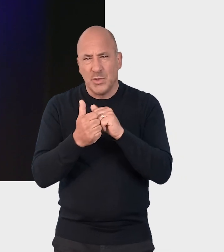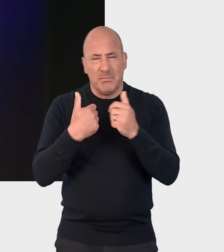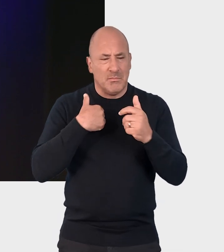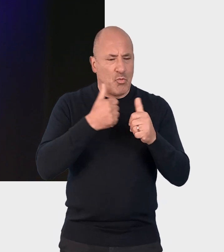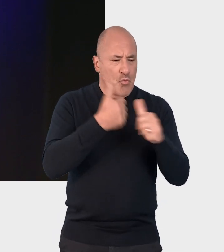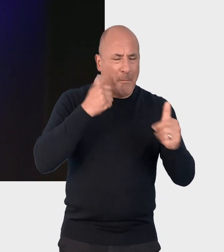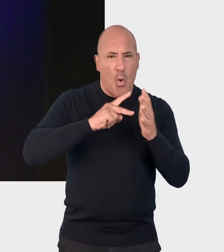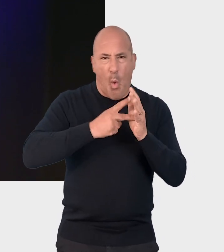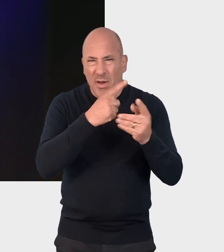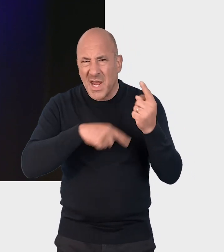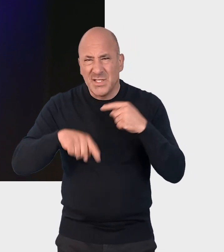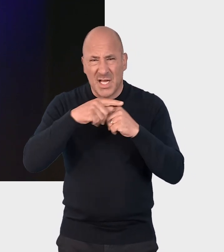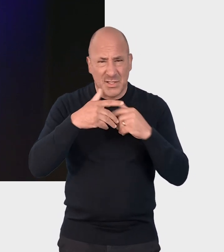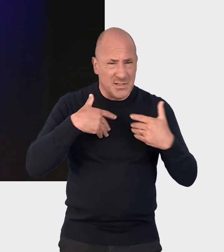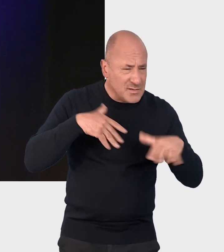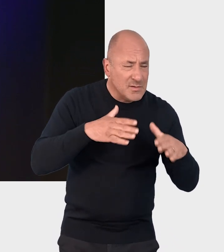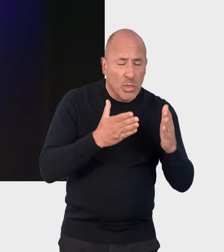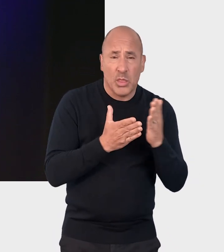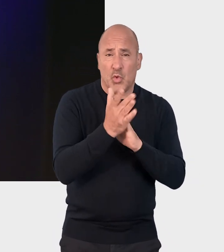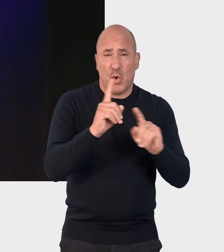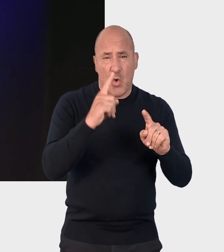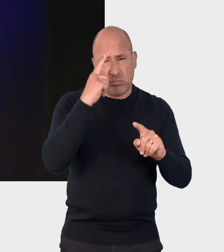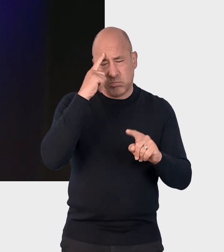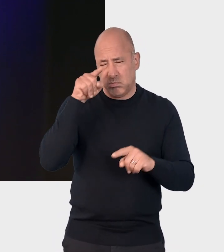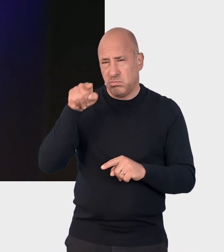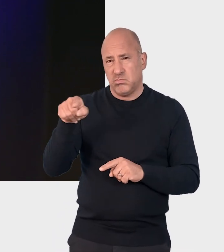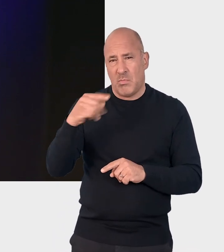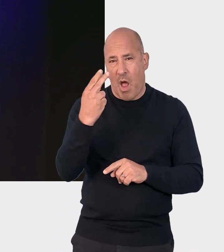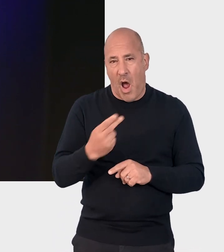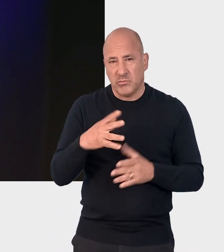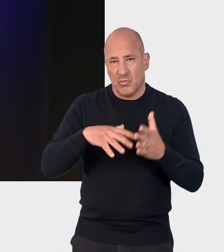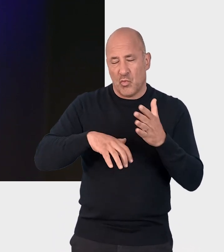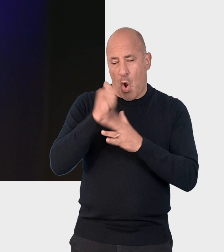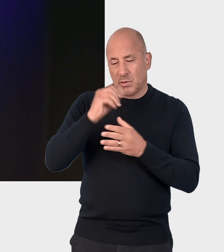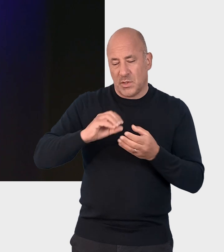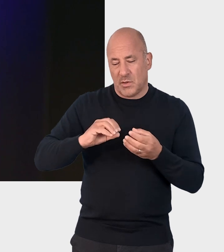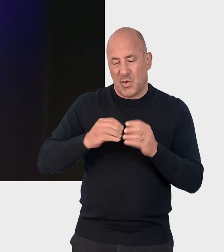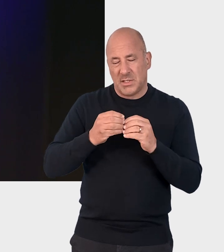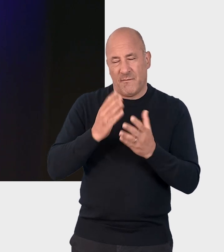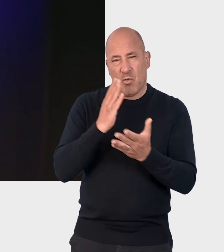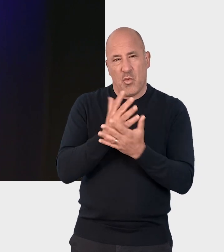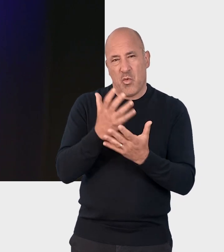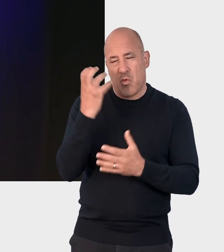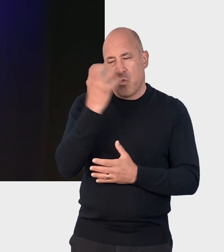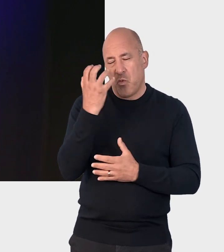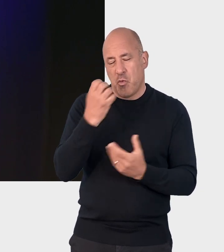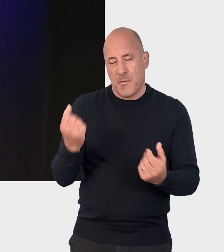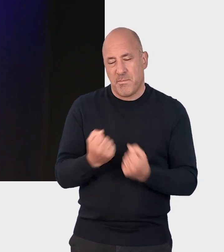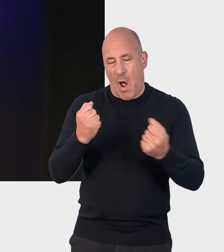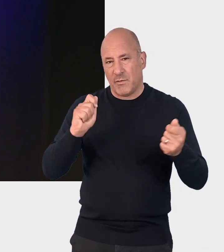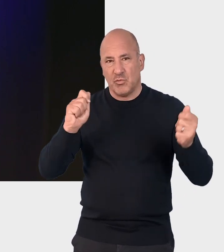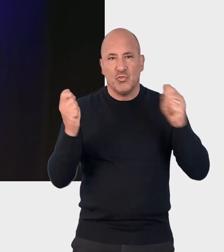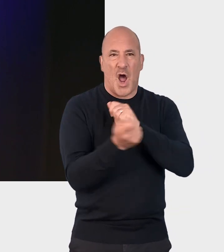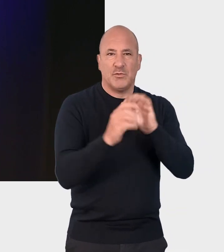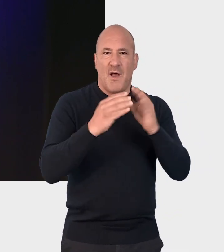our partnerships, our institutions are built upon an unwavering belief in the transformative power